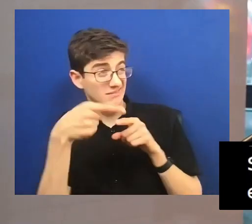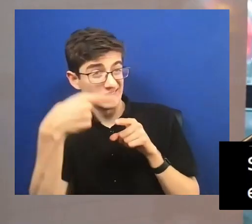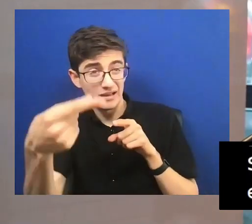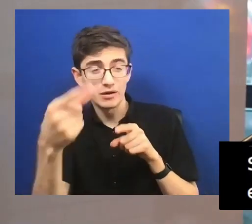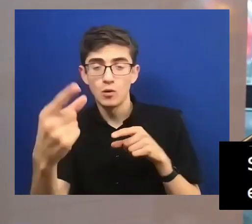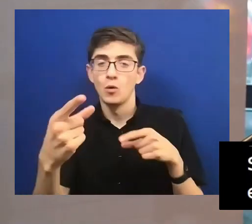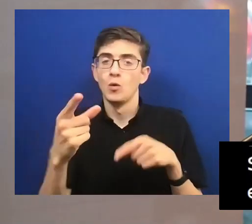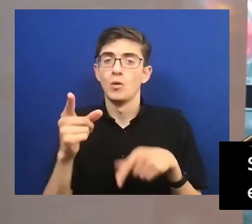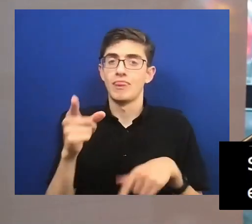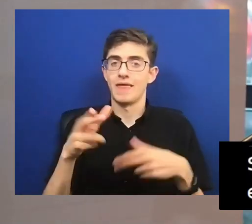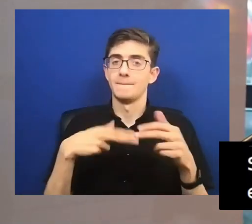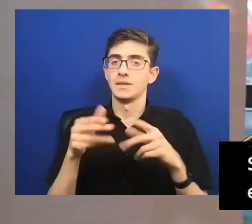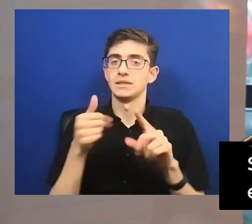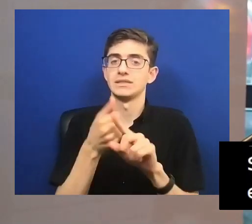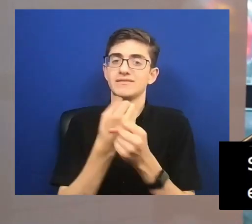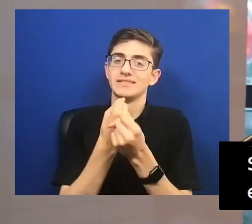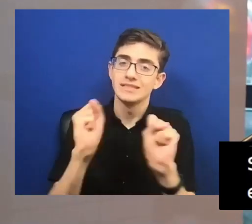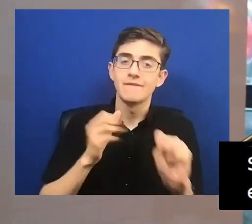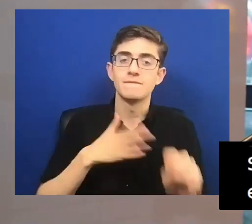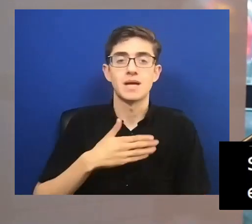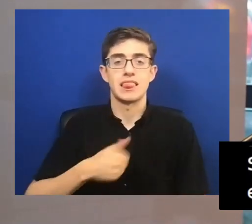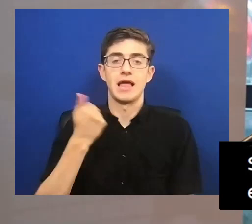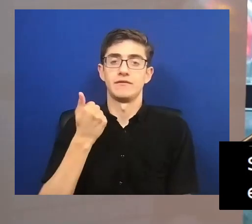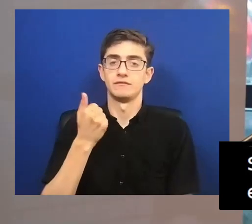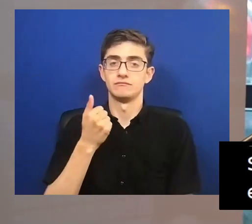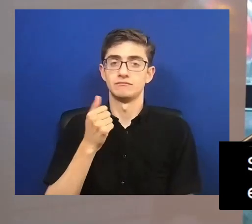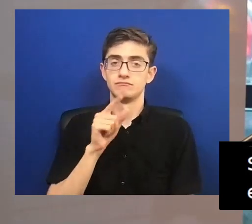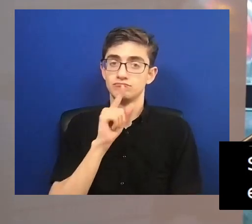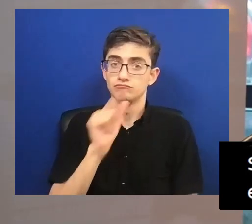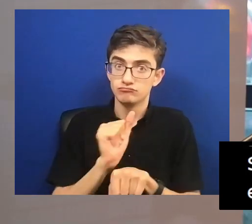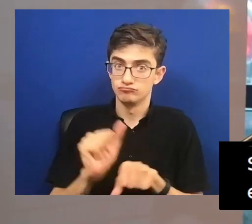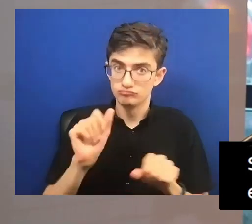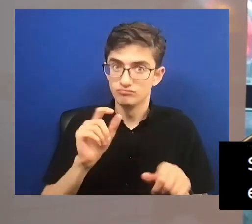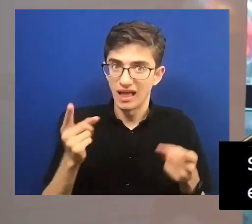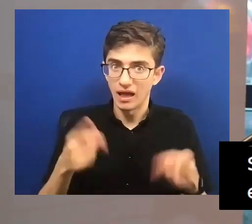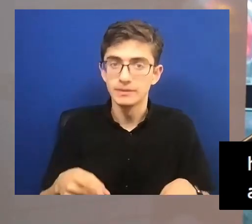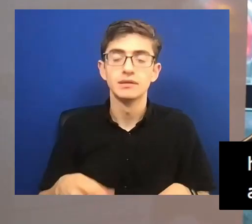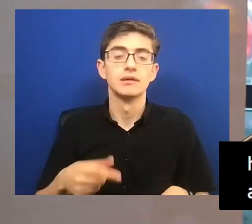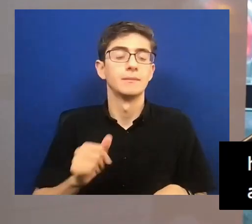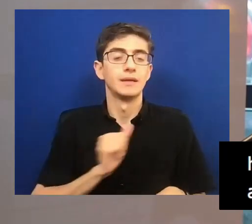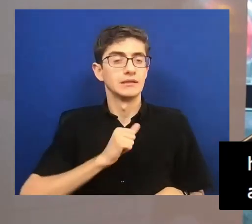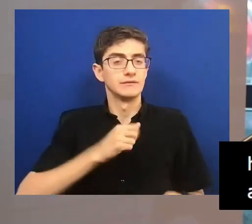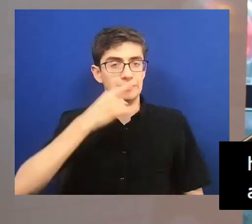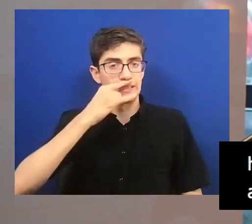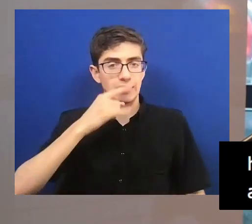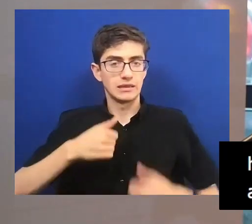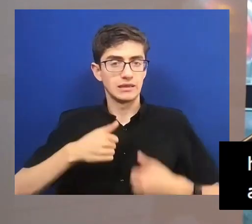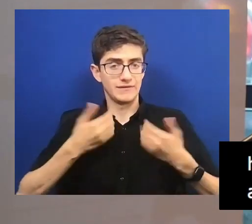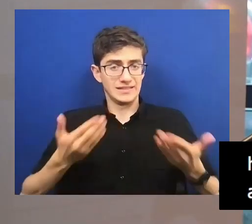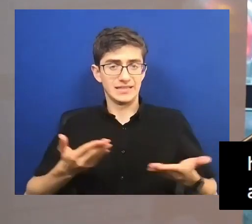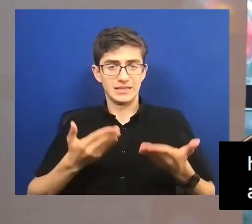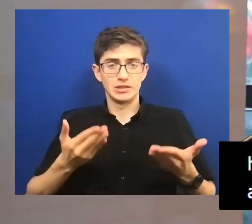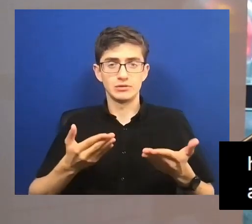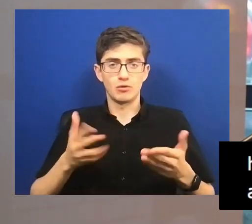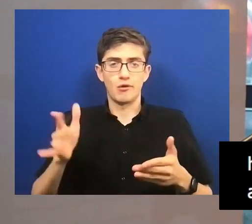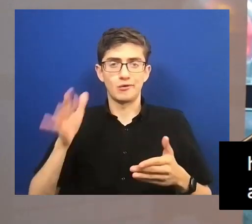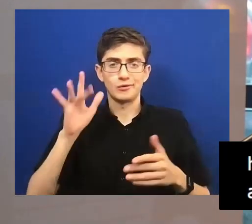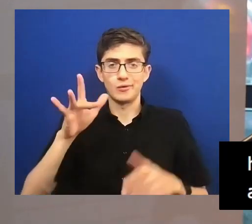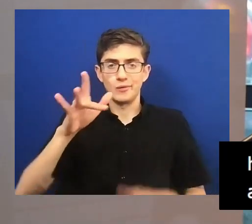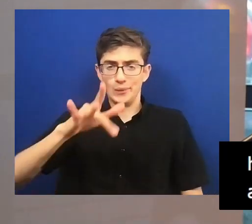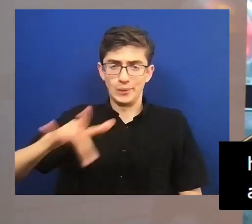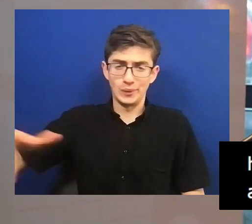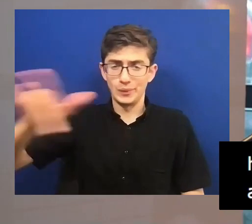my life. No lie. As a kid living right here, that was a vacant lot for almost 40